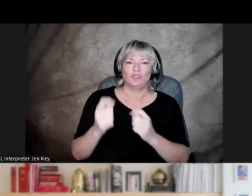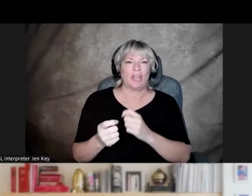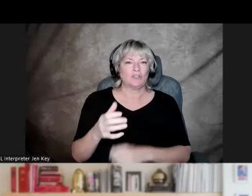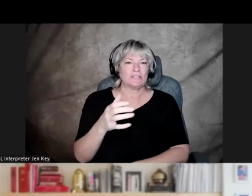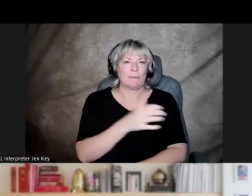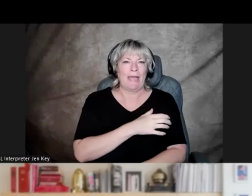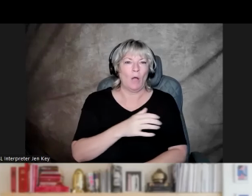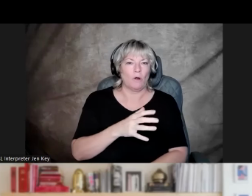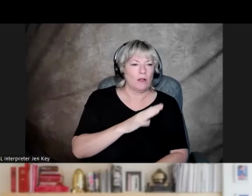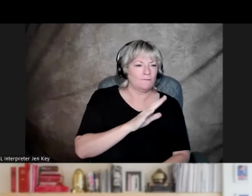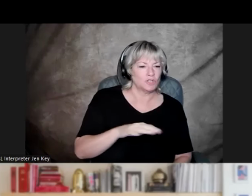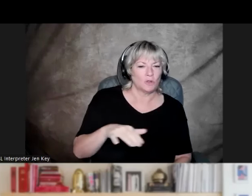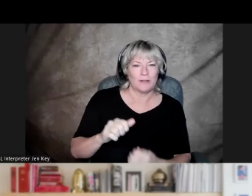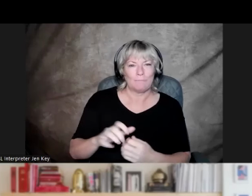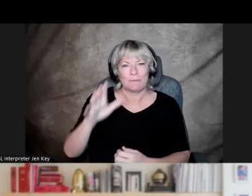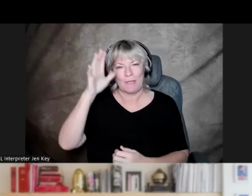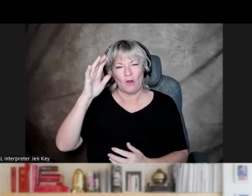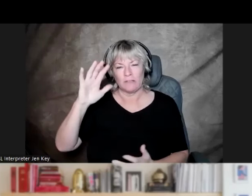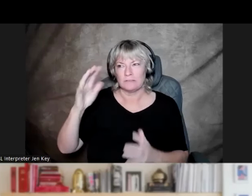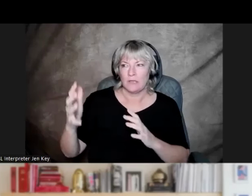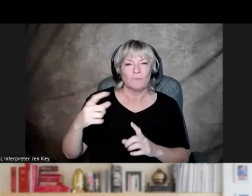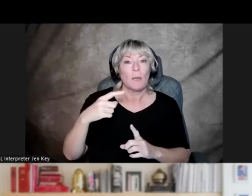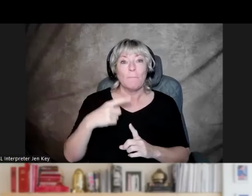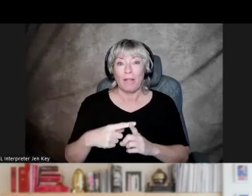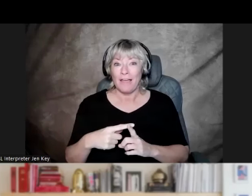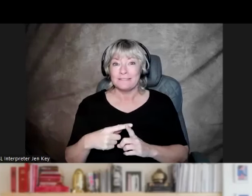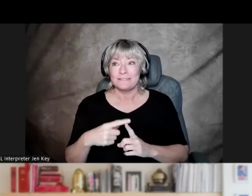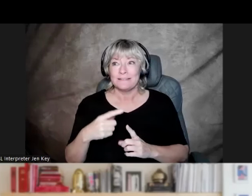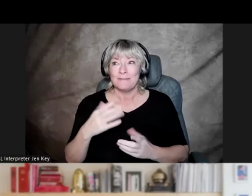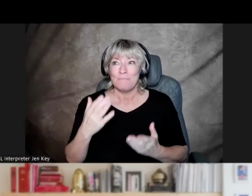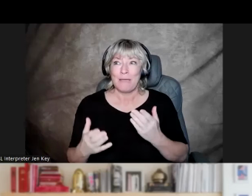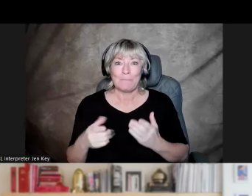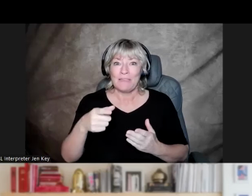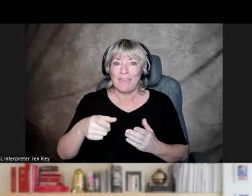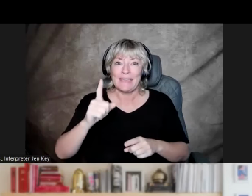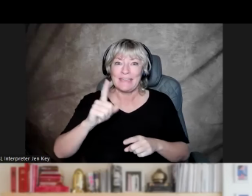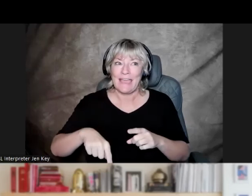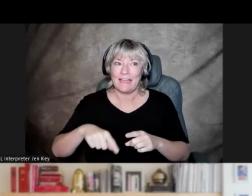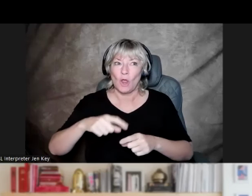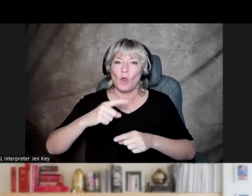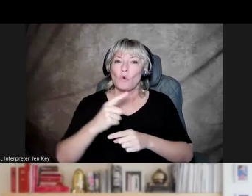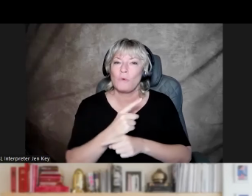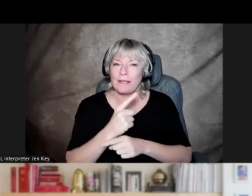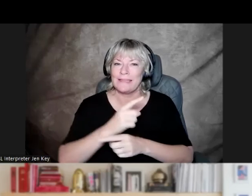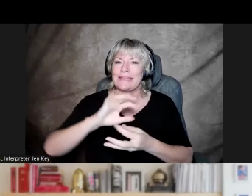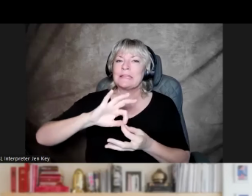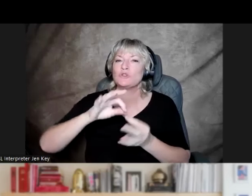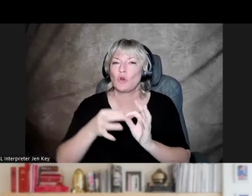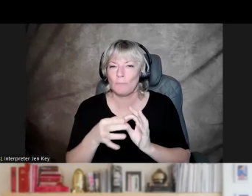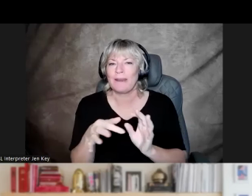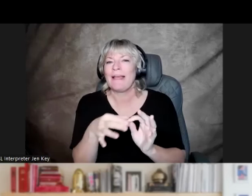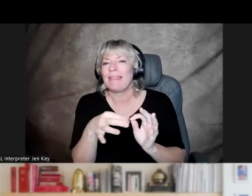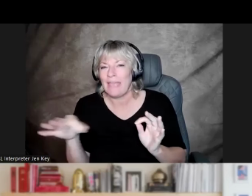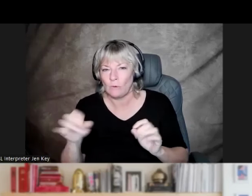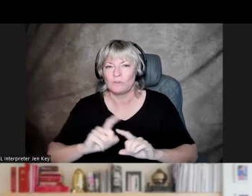but also it's putting them in the position of potentially really not being able to correctly interpret language